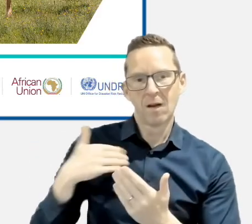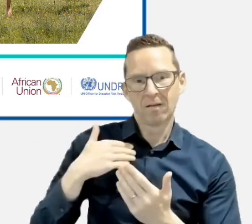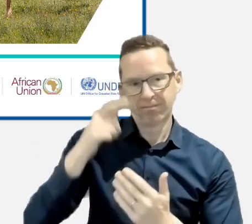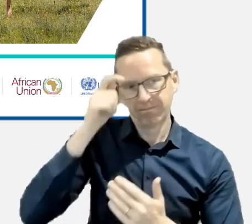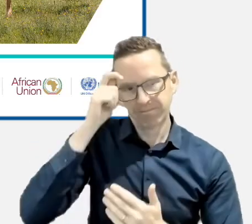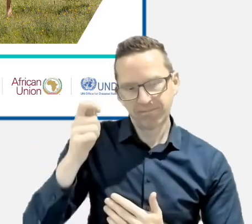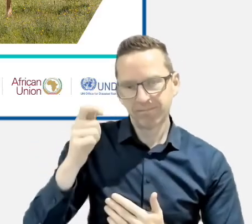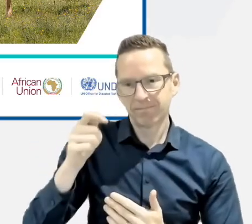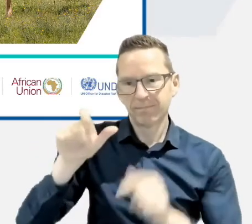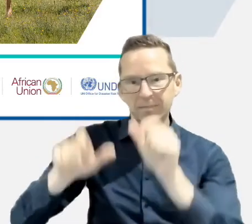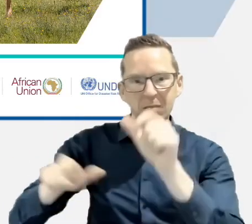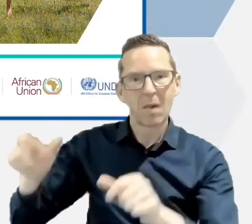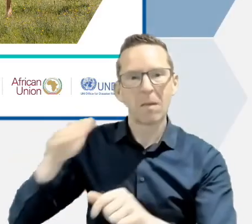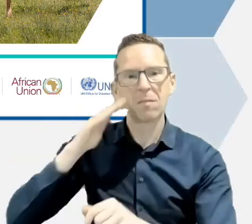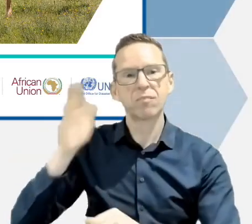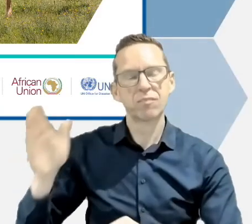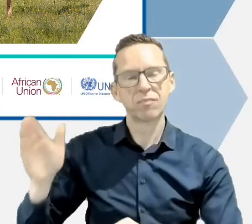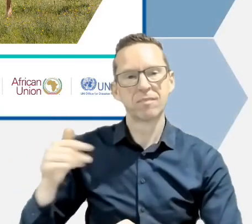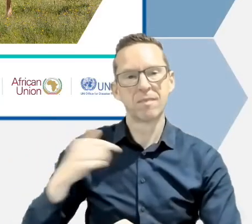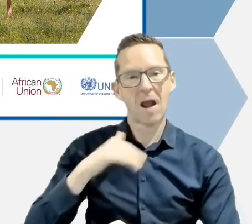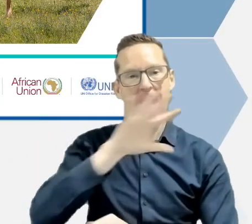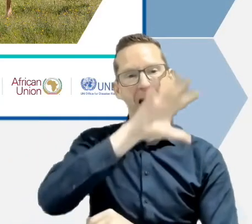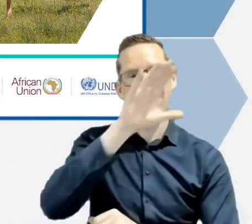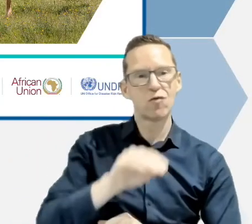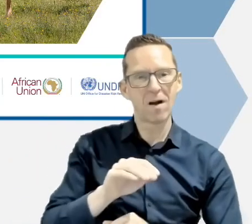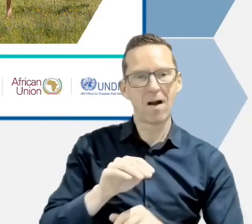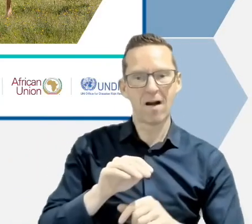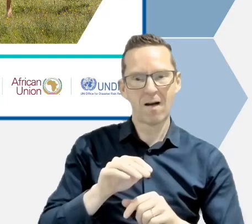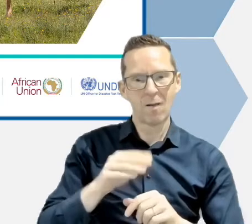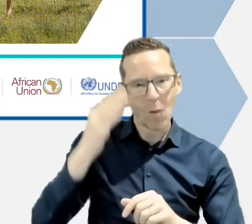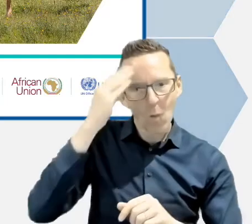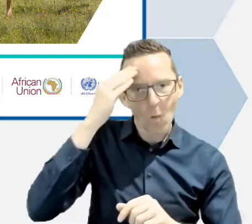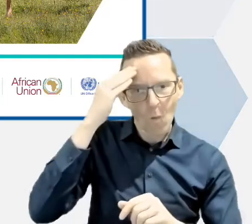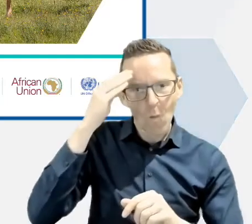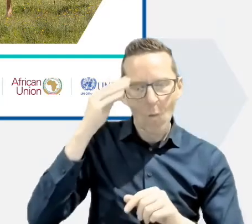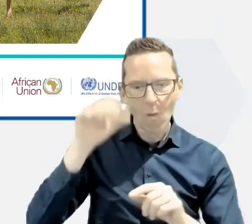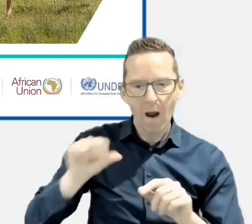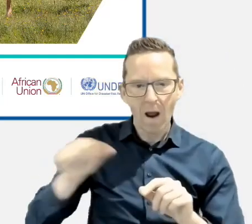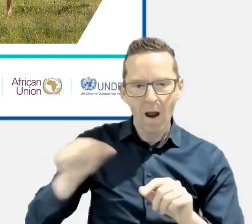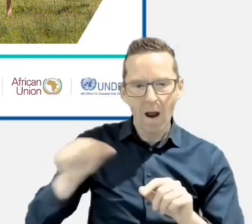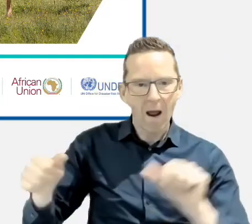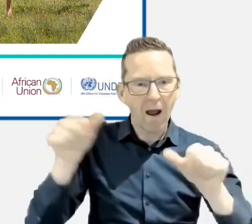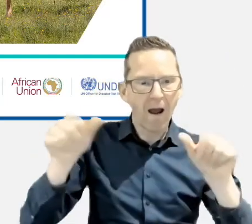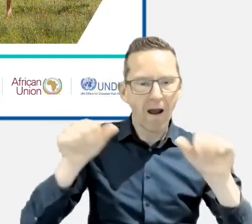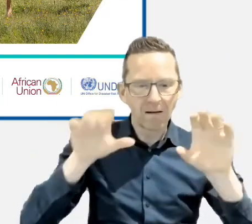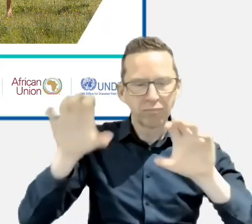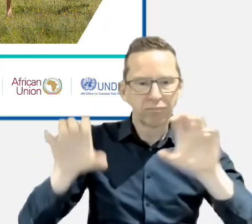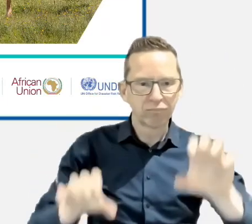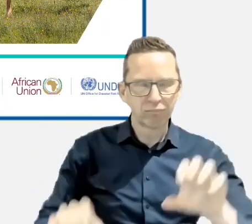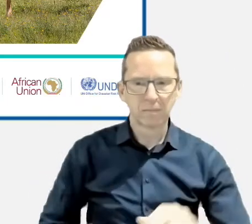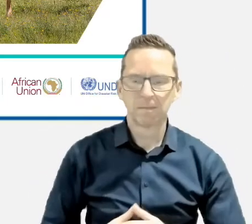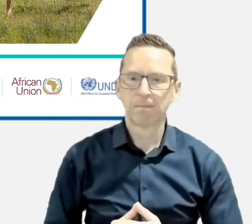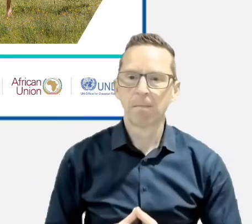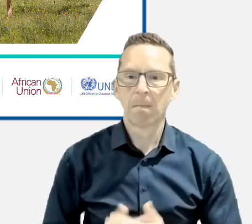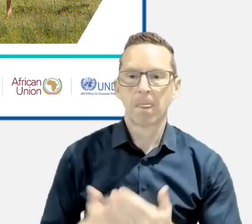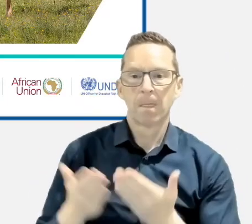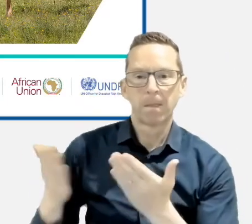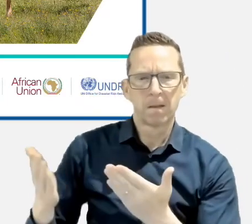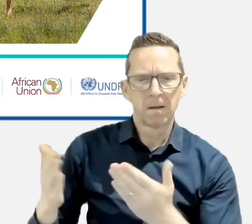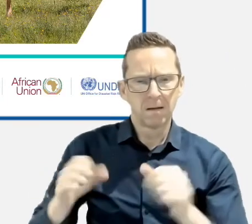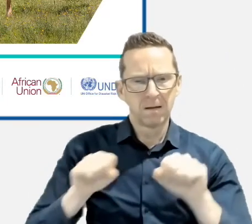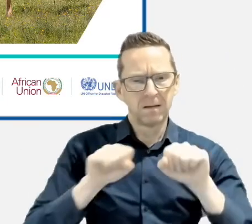The title or the topic that I want to explore is understanding systemic risk for urban resilience planning and